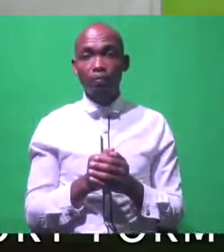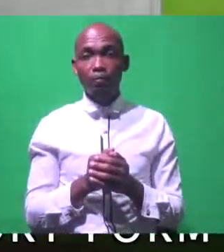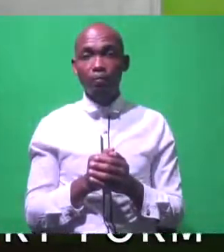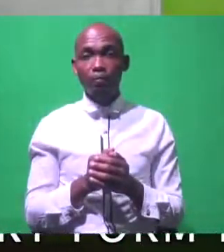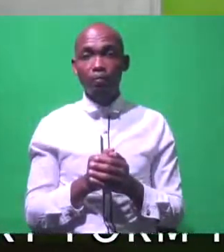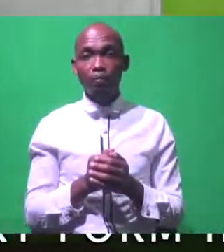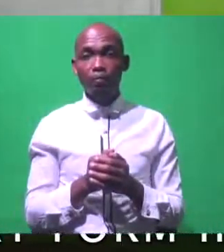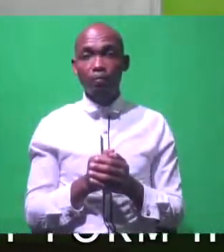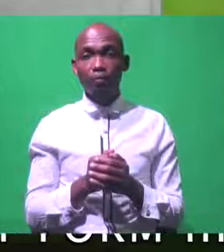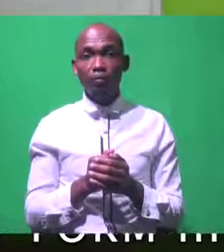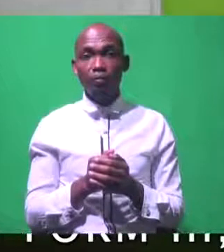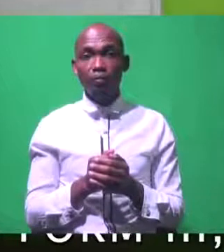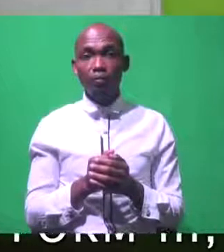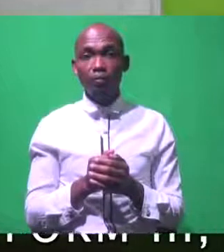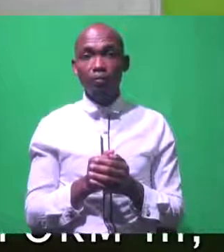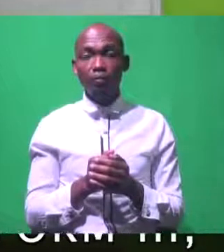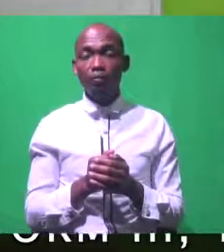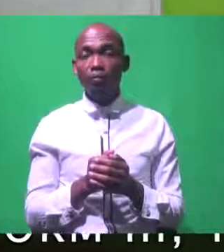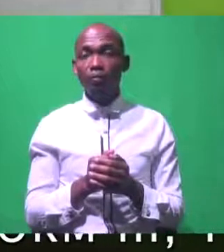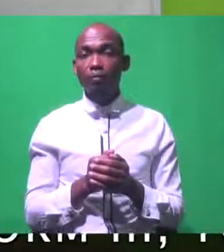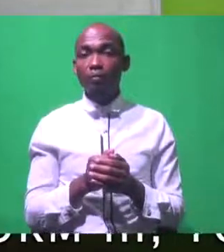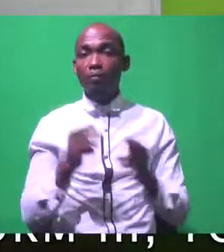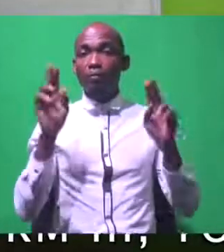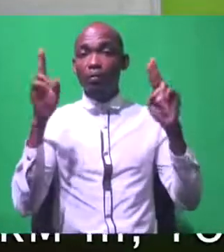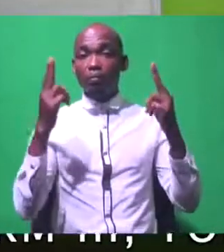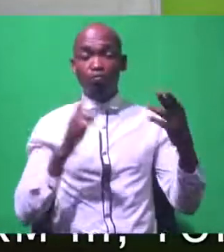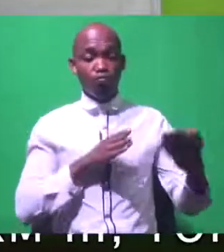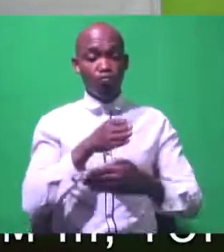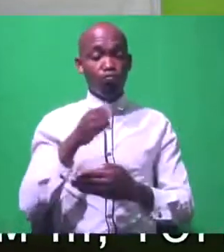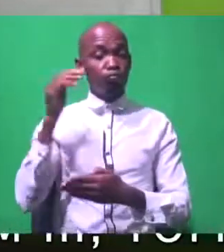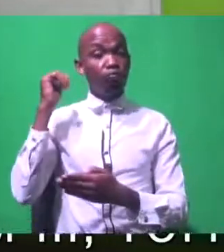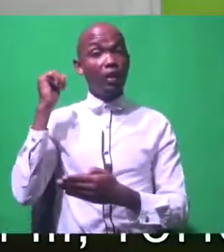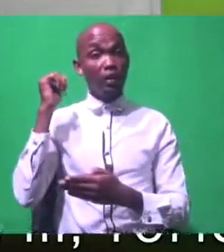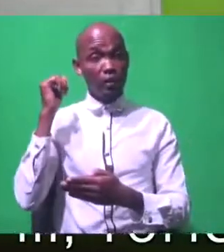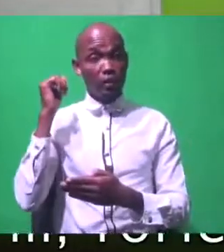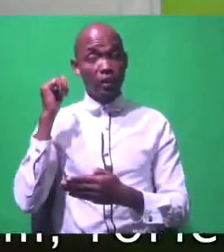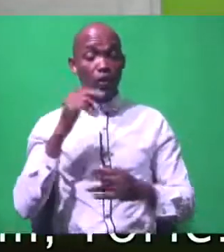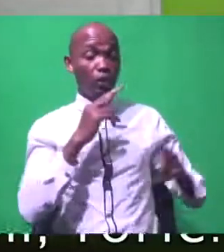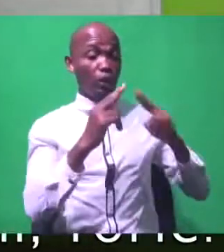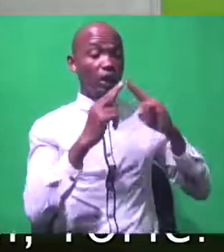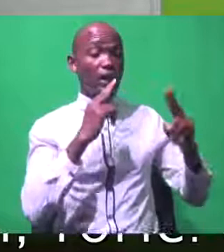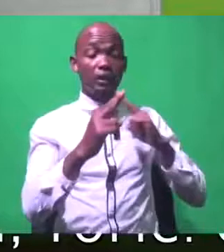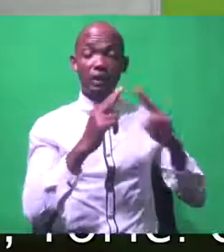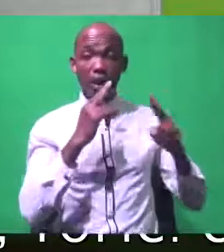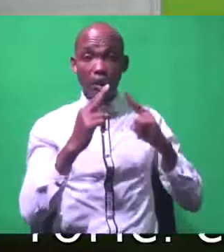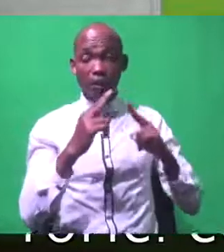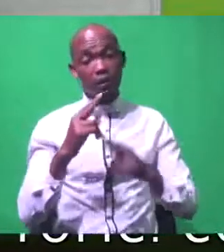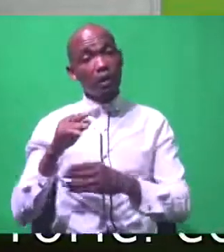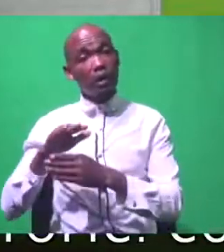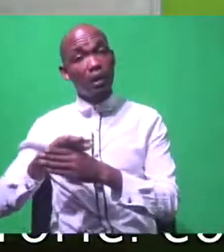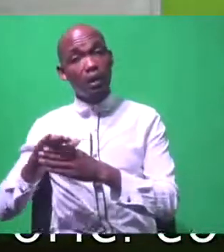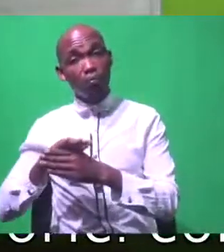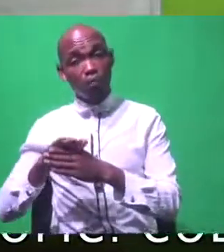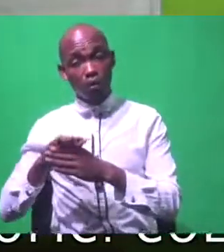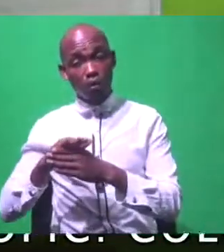Okay. In the previous lesson, we discussed about the meaning